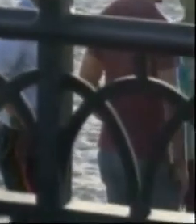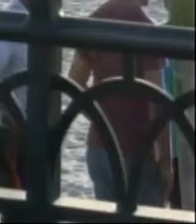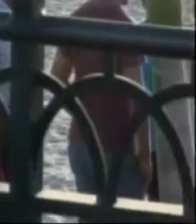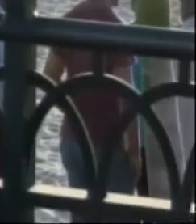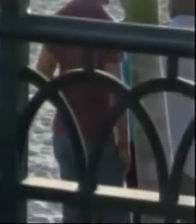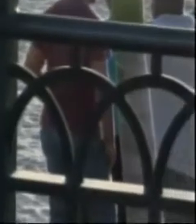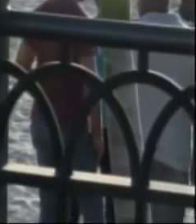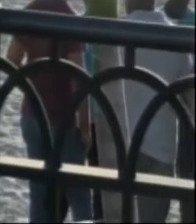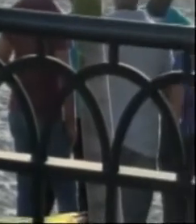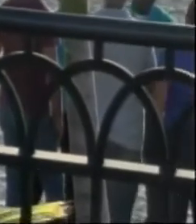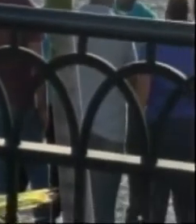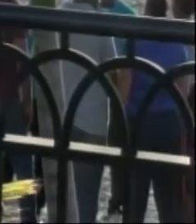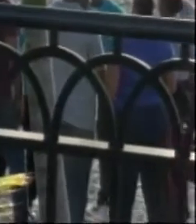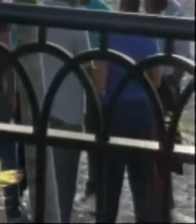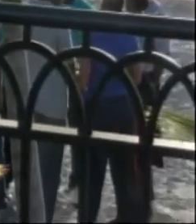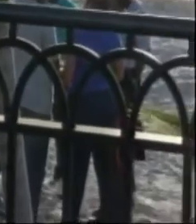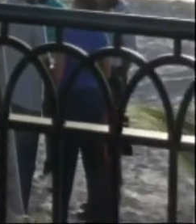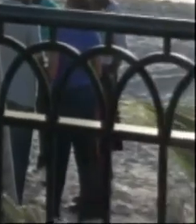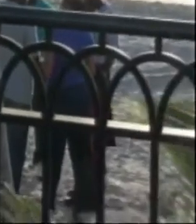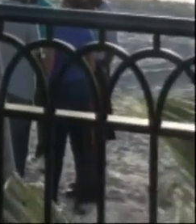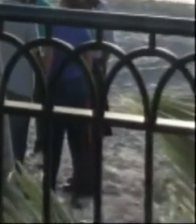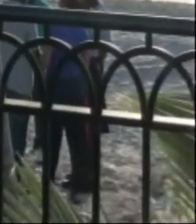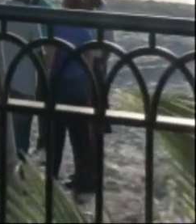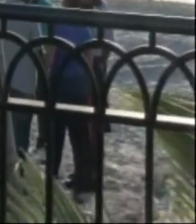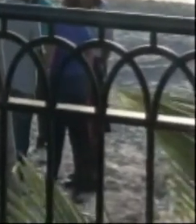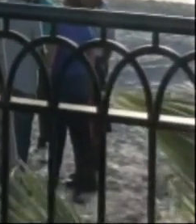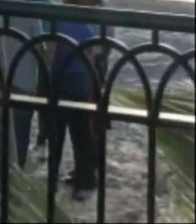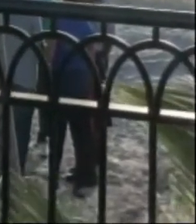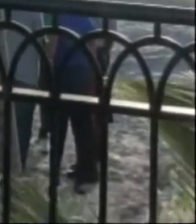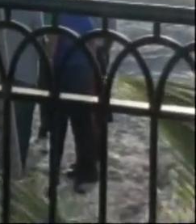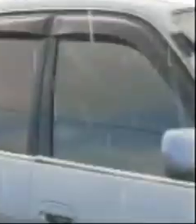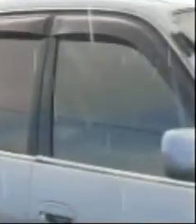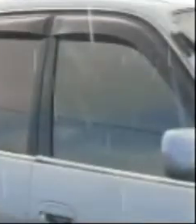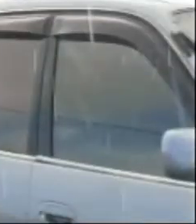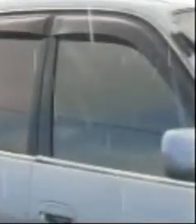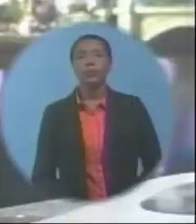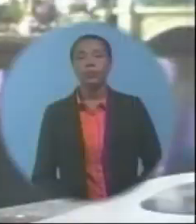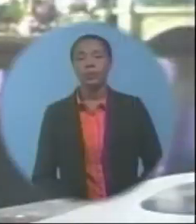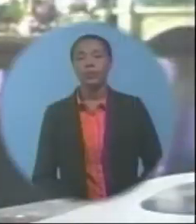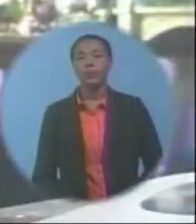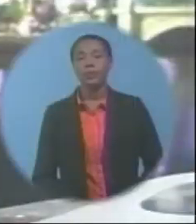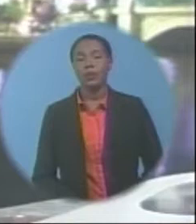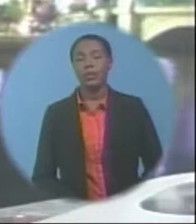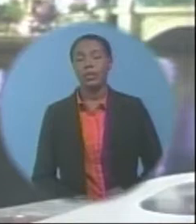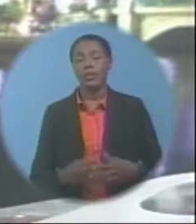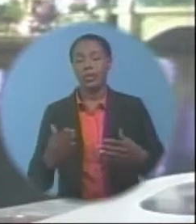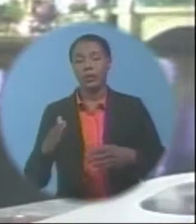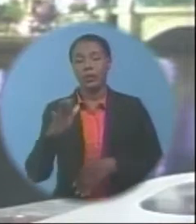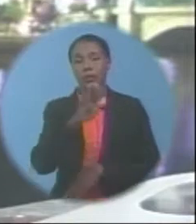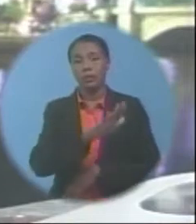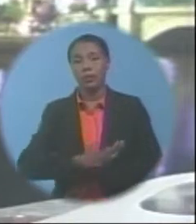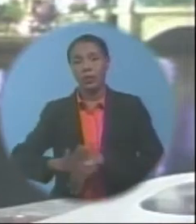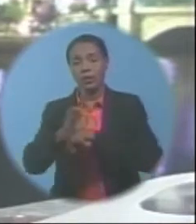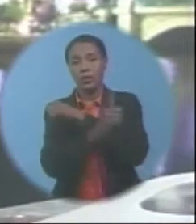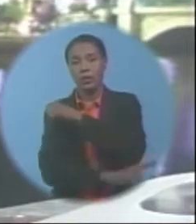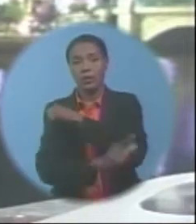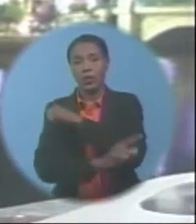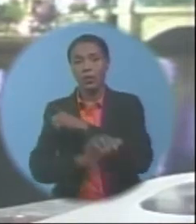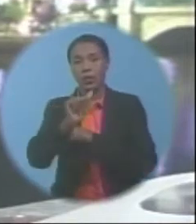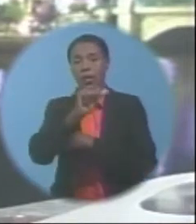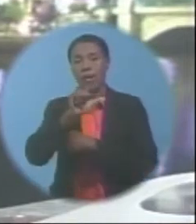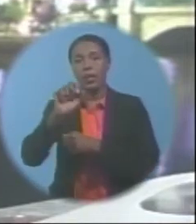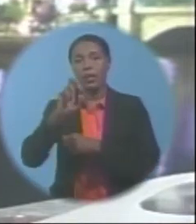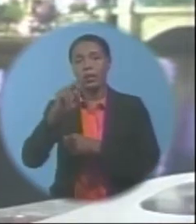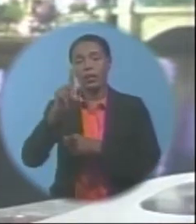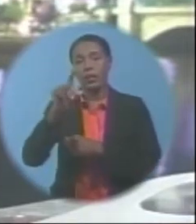dearly missed. Kareem Smith, CBC News. And 3 St. Lucie residents escaped serious